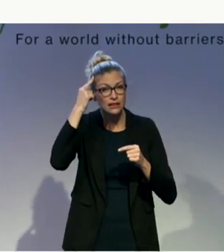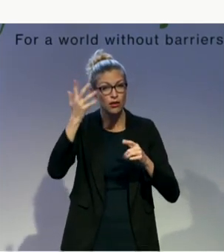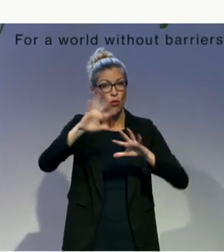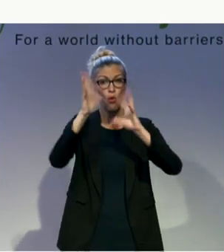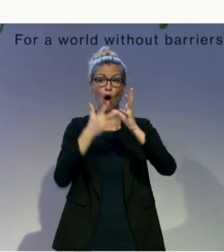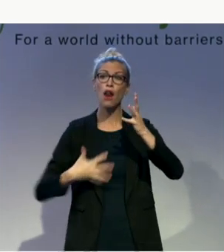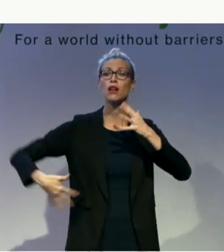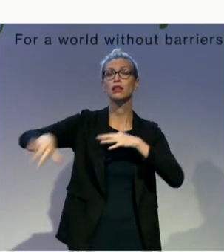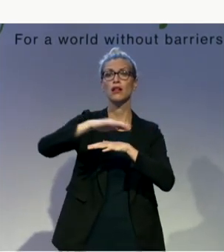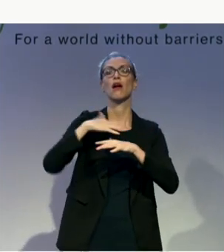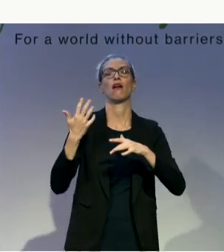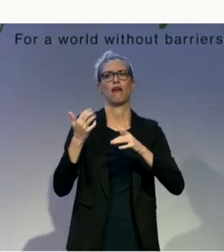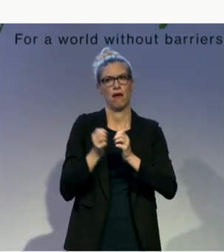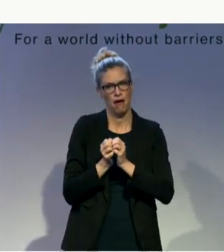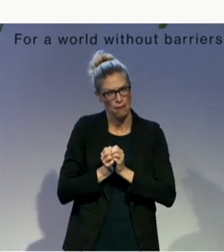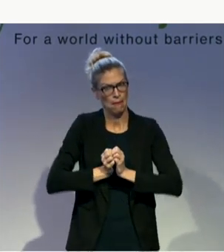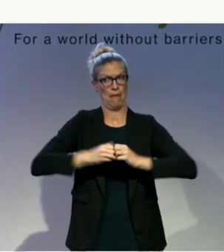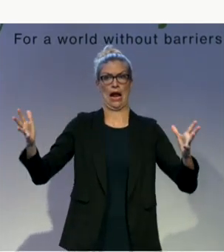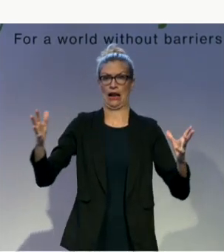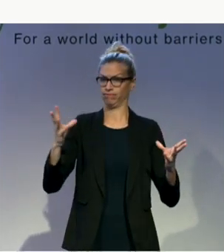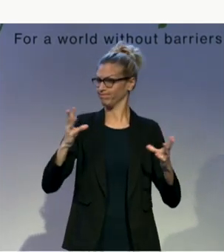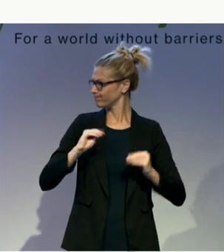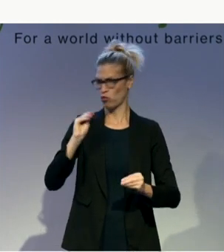this must change now.